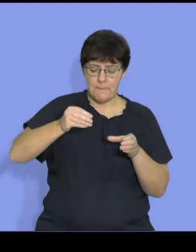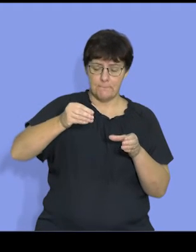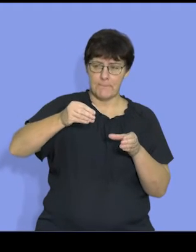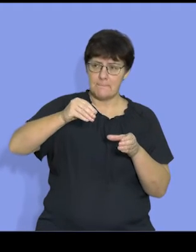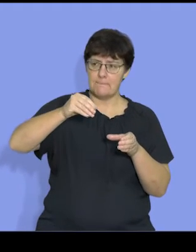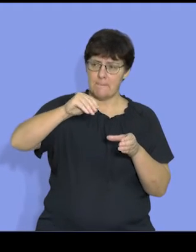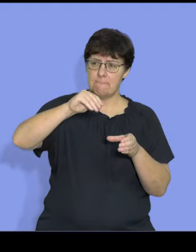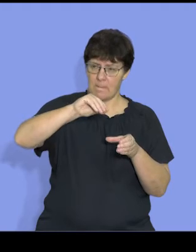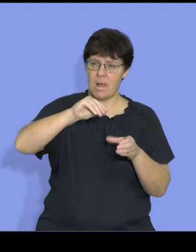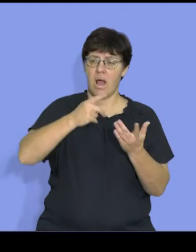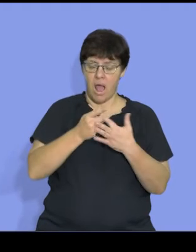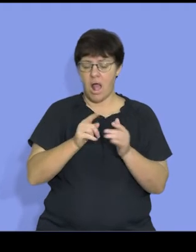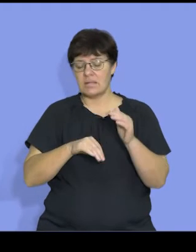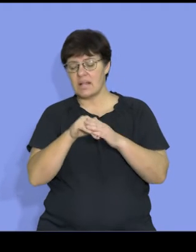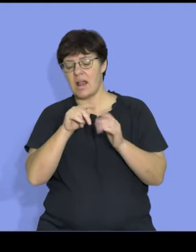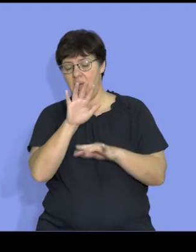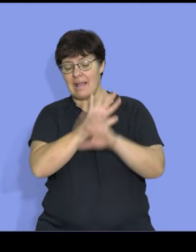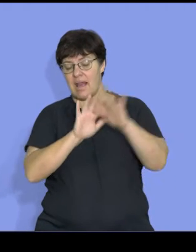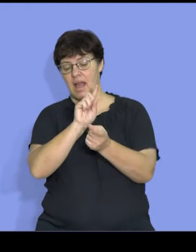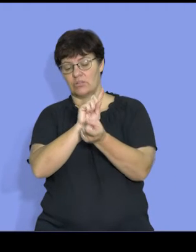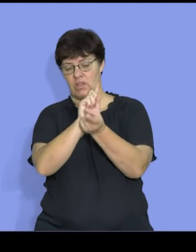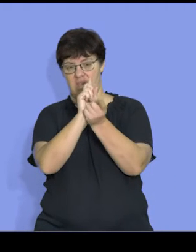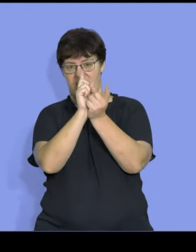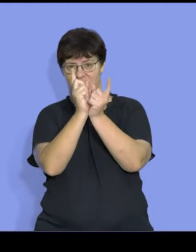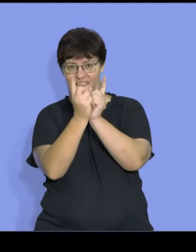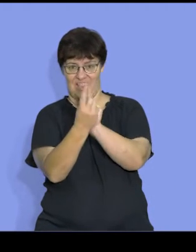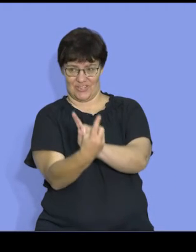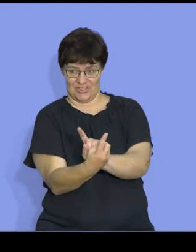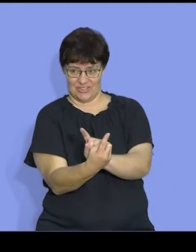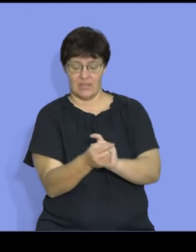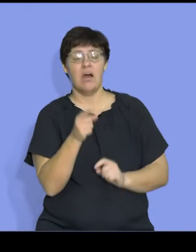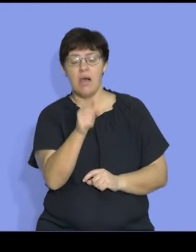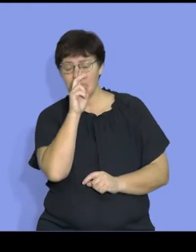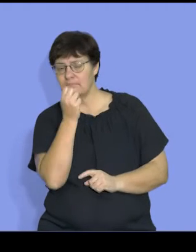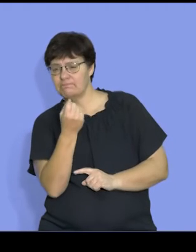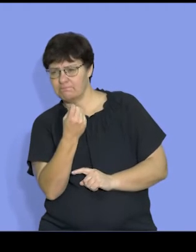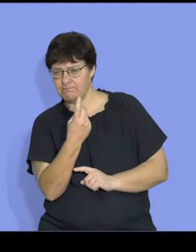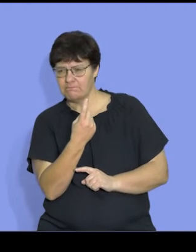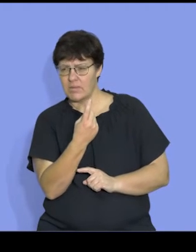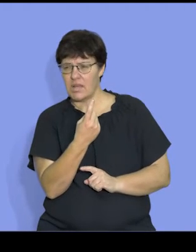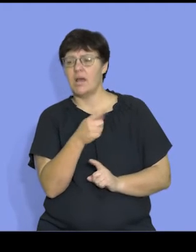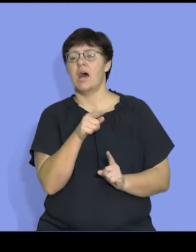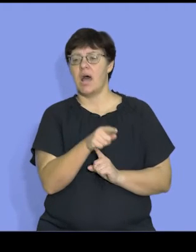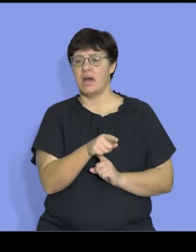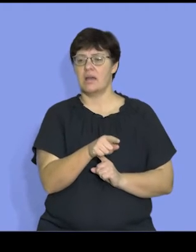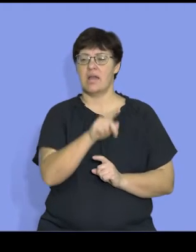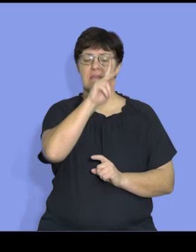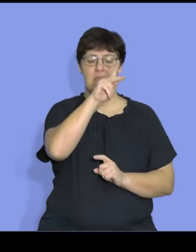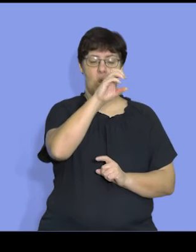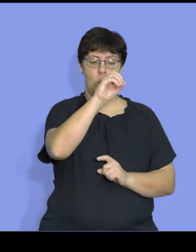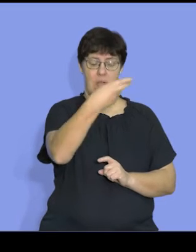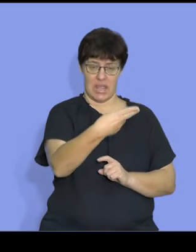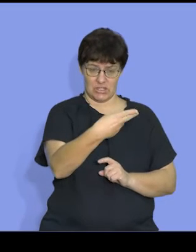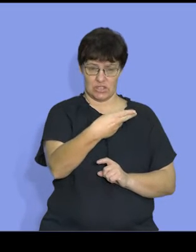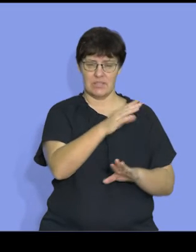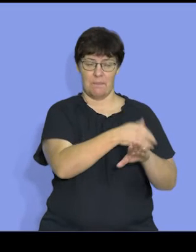So in trying to unpack this problem, we understand that the reaction is between potassium hydroxide, which